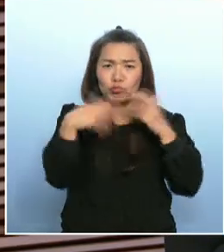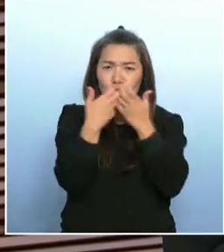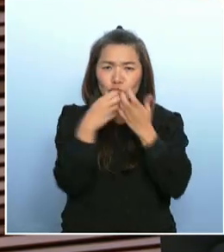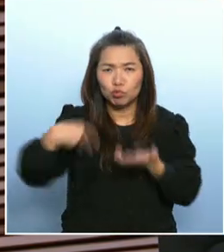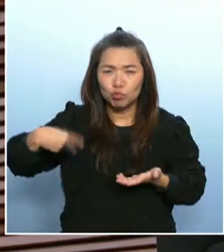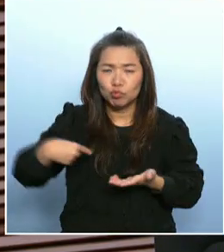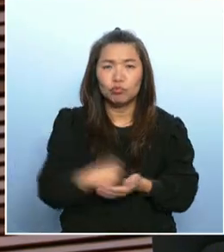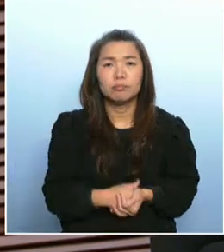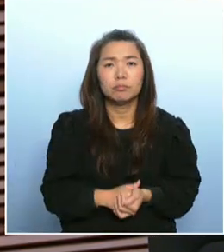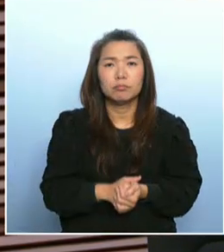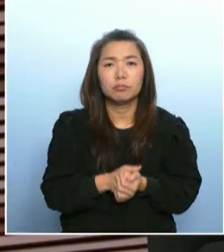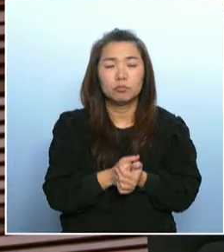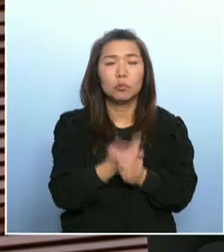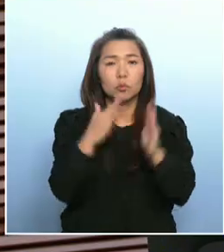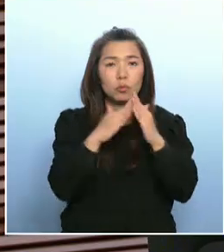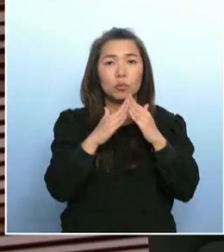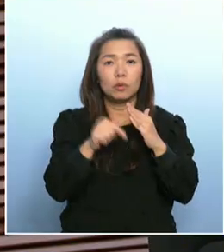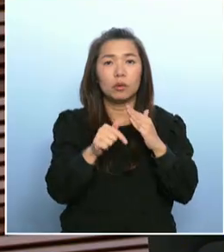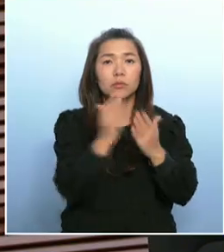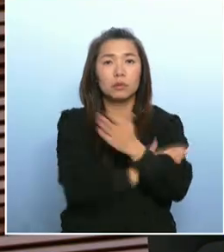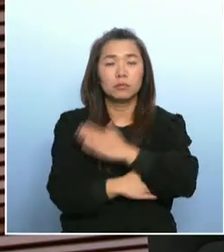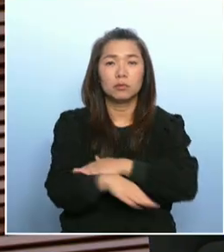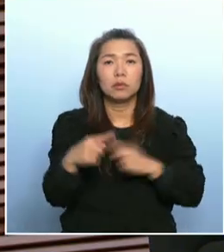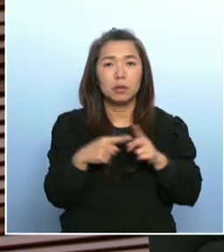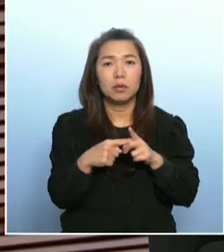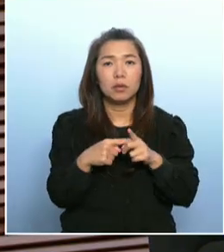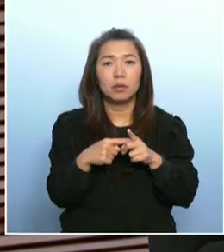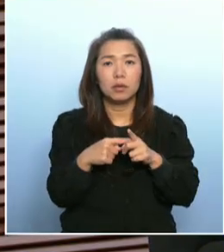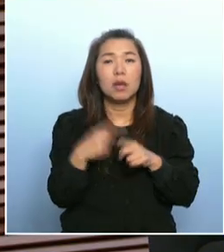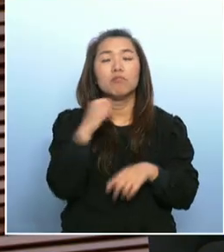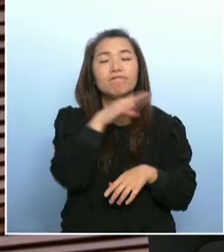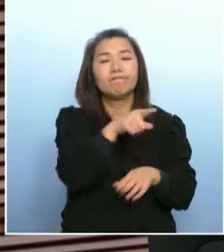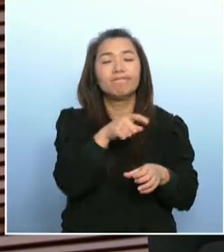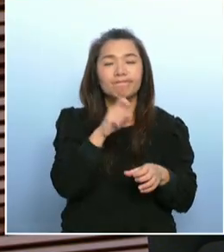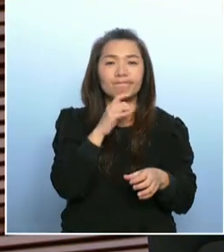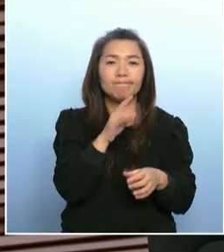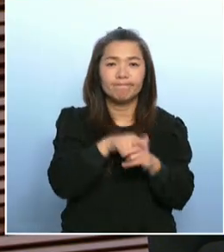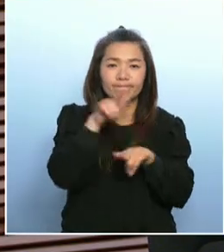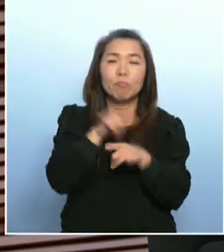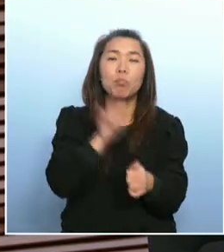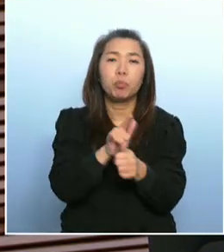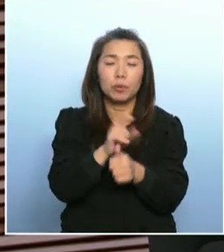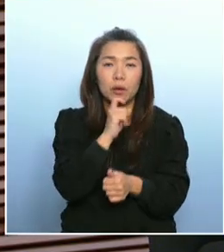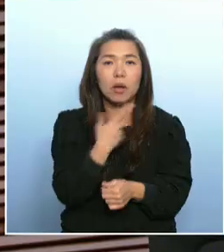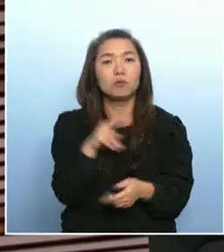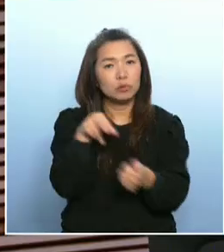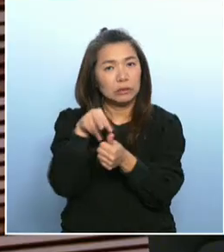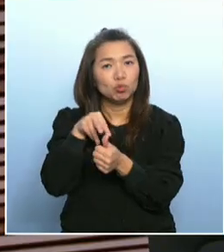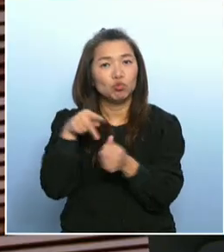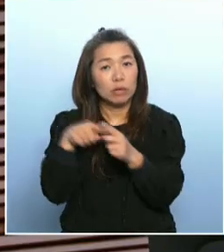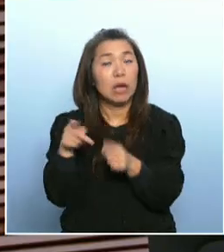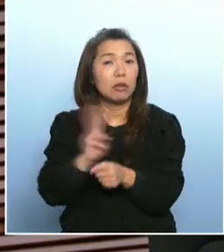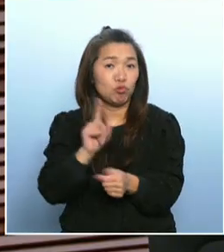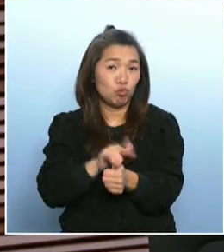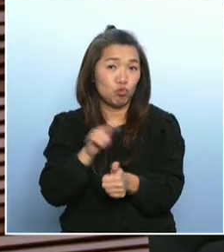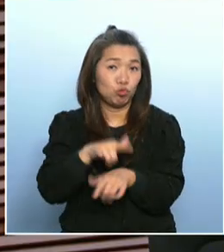CSSA scheme is dispersed on a household basis. So PWDs who are entitled to CSSA,